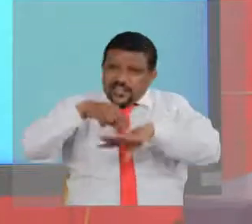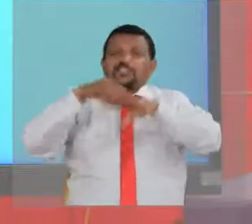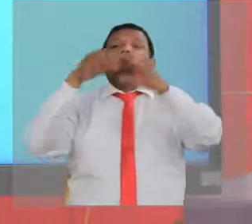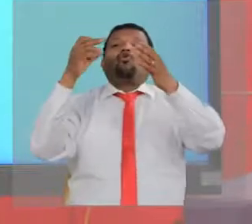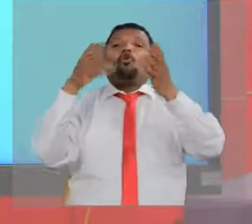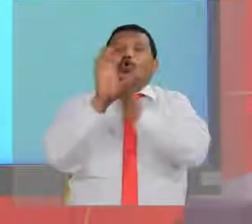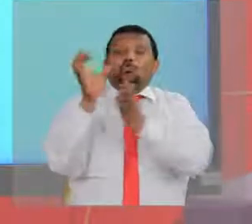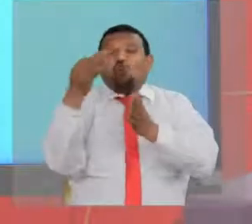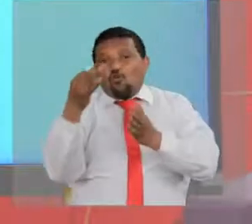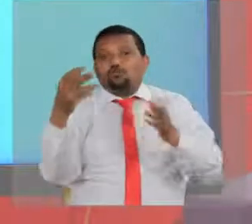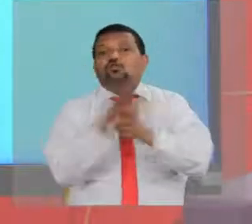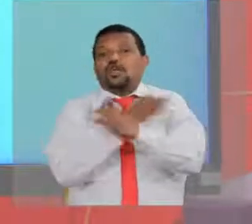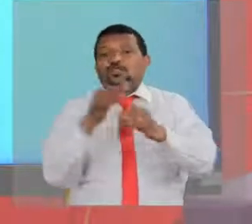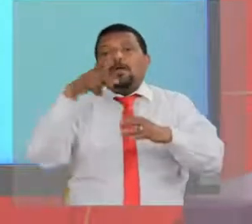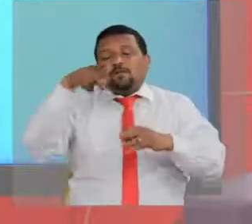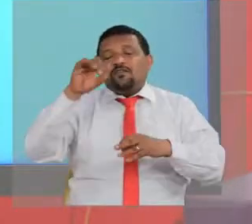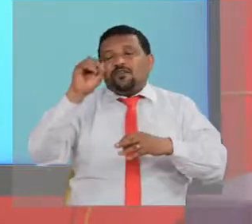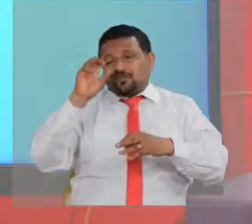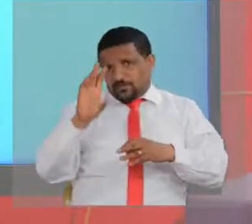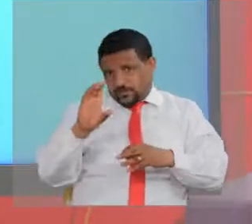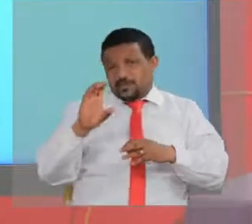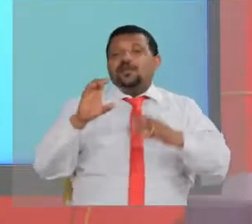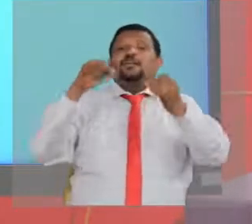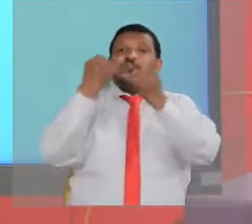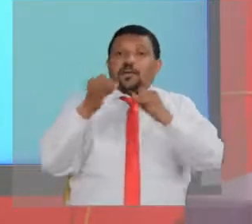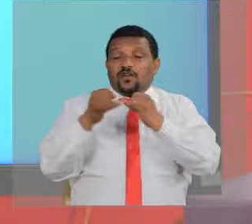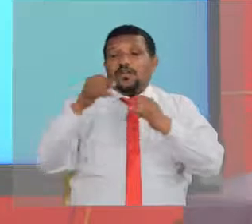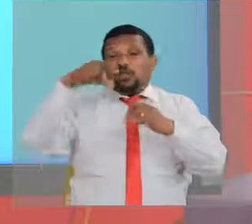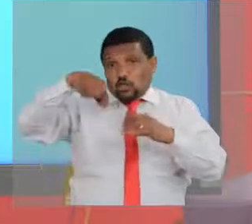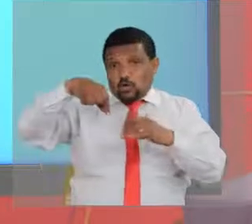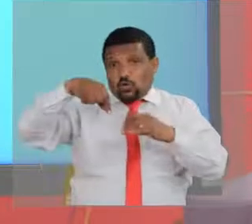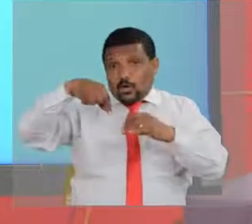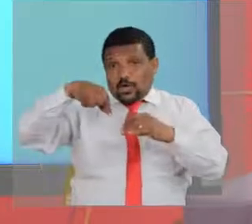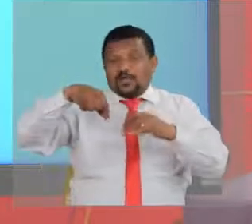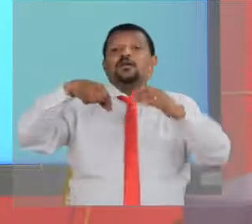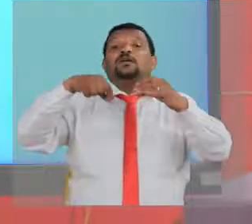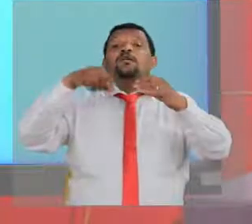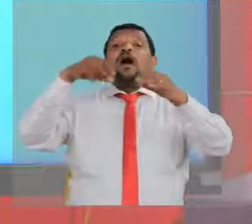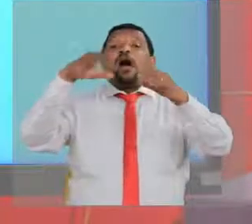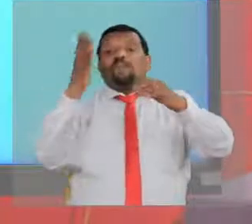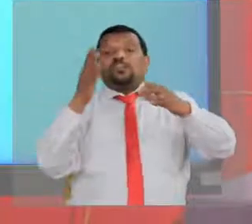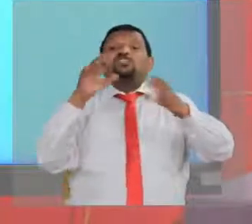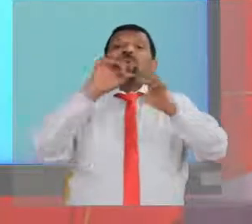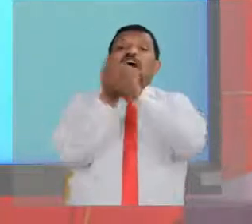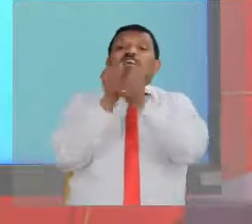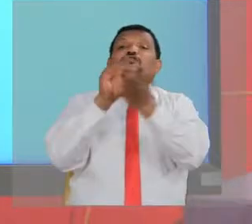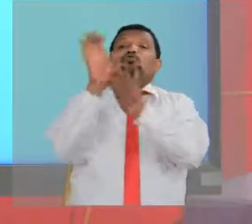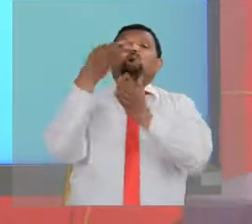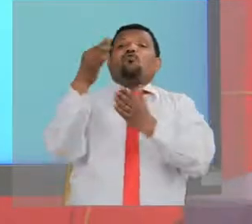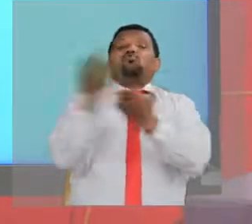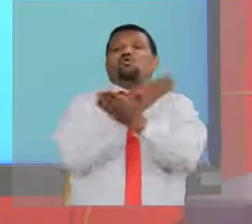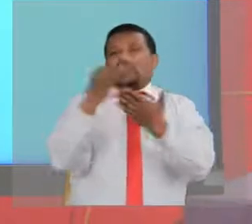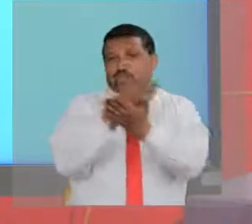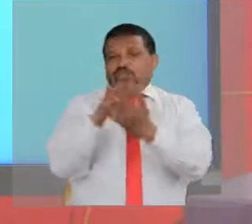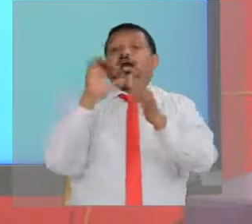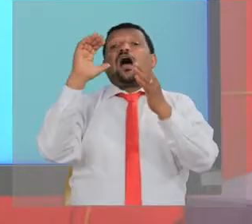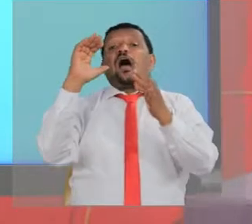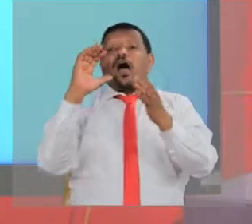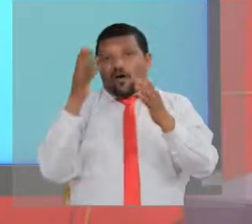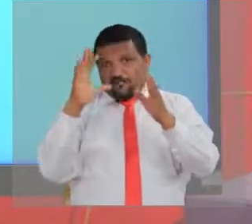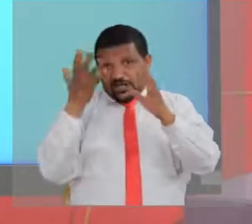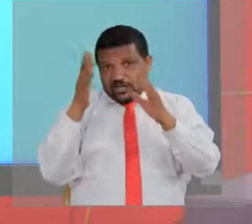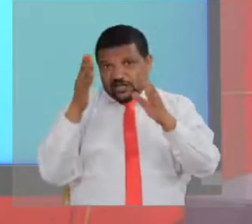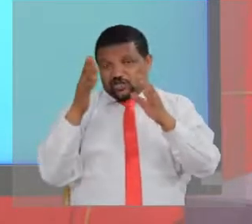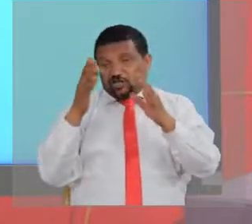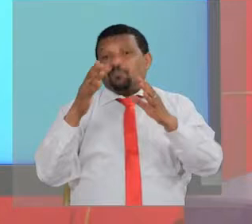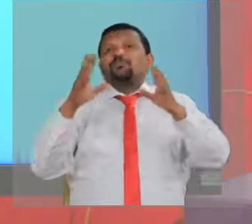production and TVC divided by Q is the average variable cost of production. That means the average cost of production is